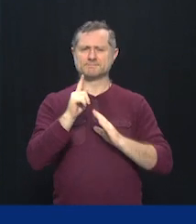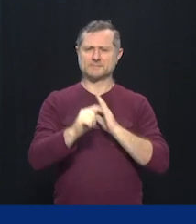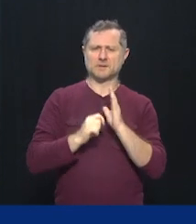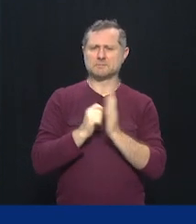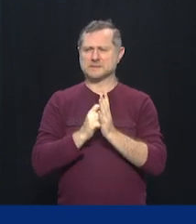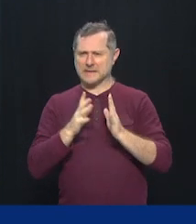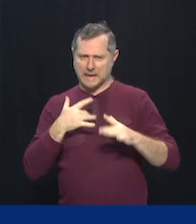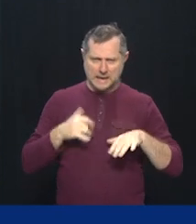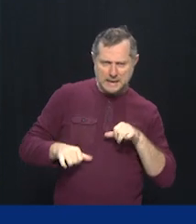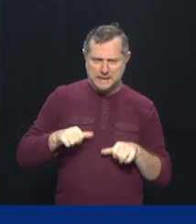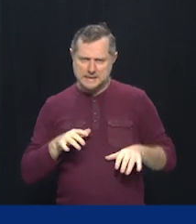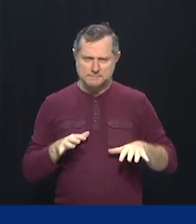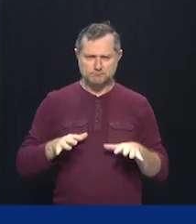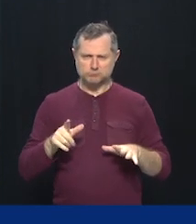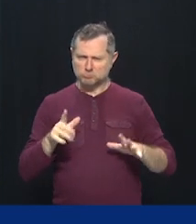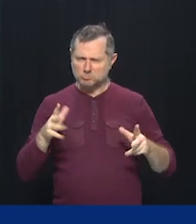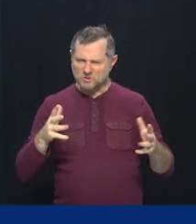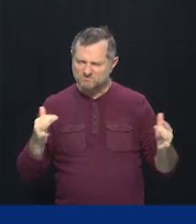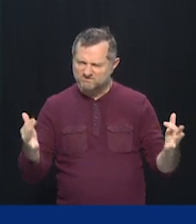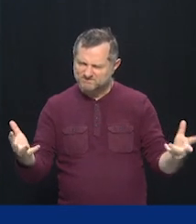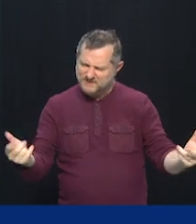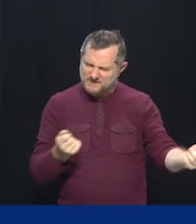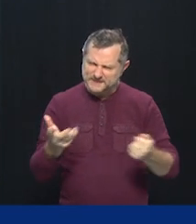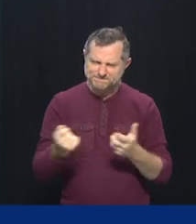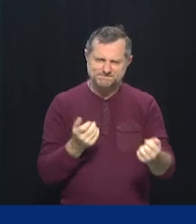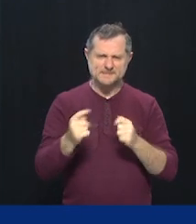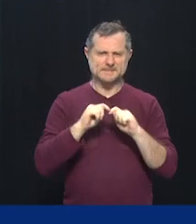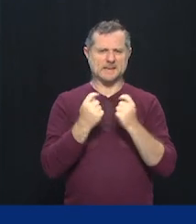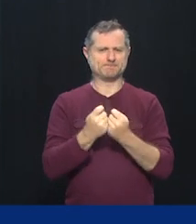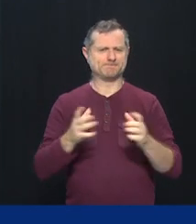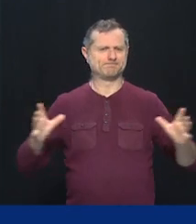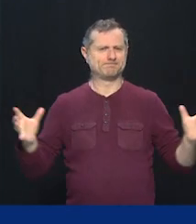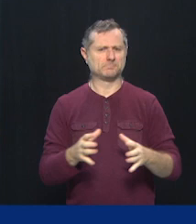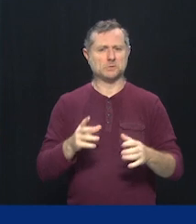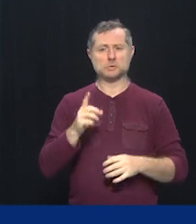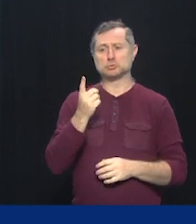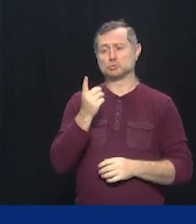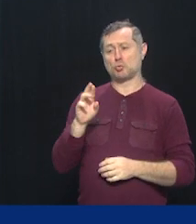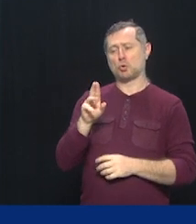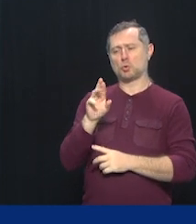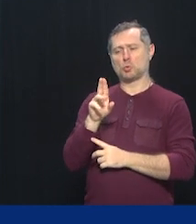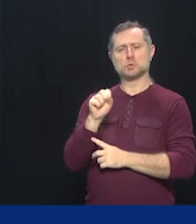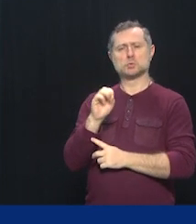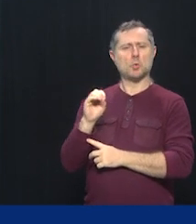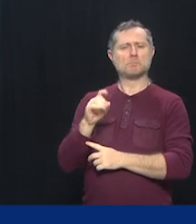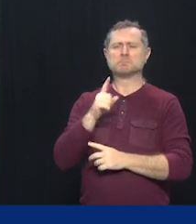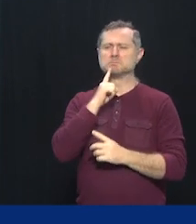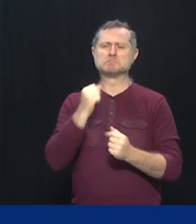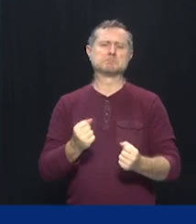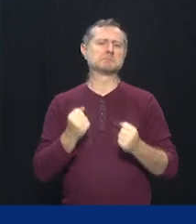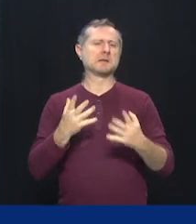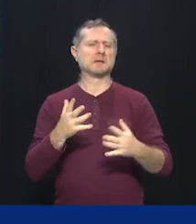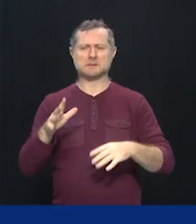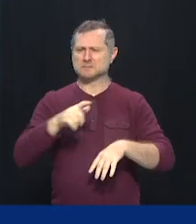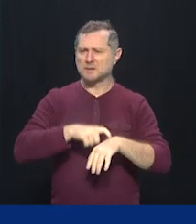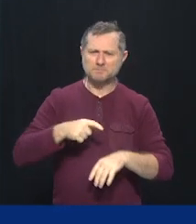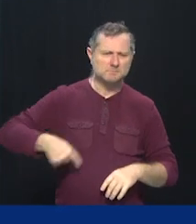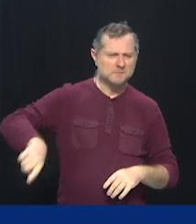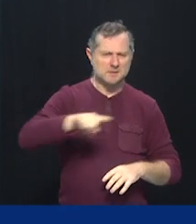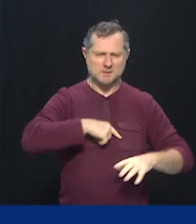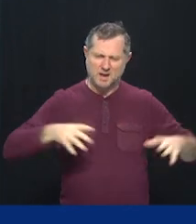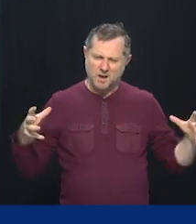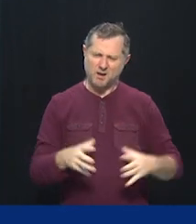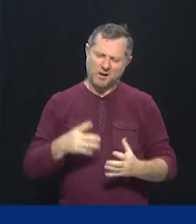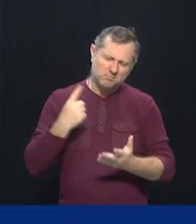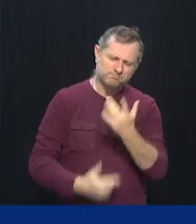together the team, Dr. Russo and many others, who countless times we gathered in this building and gave briefings to people. So just tell